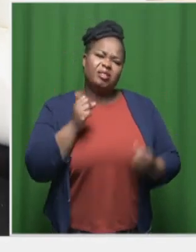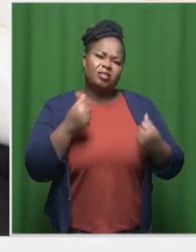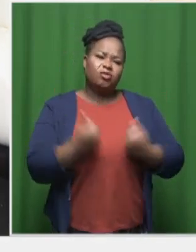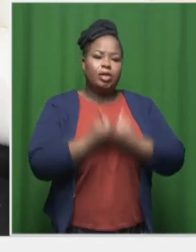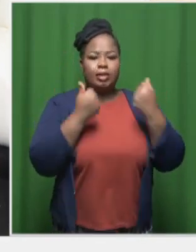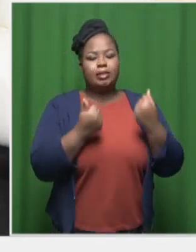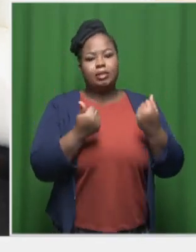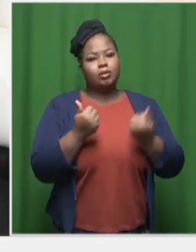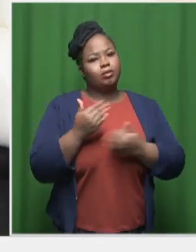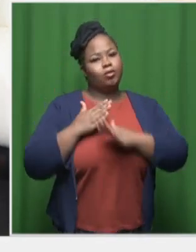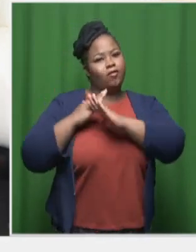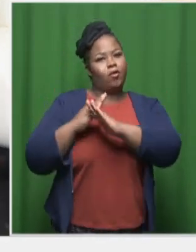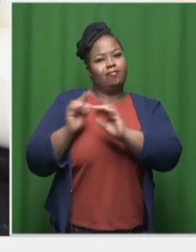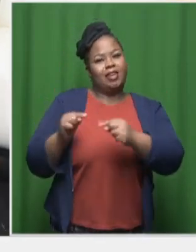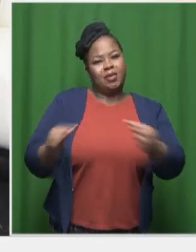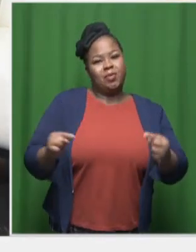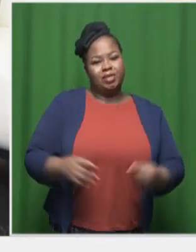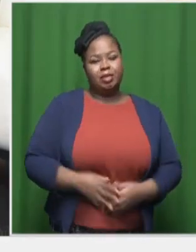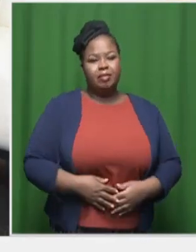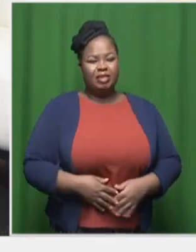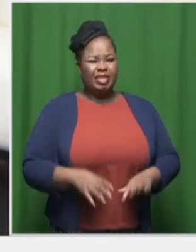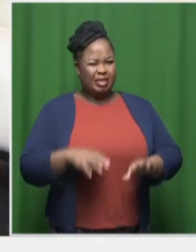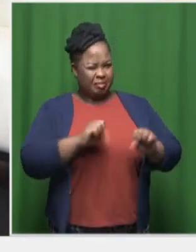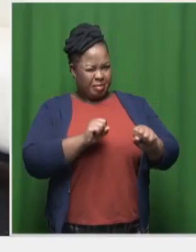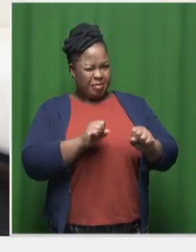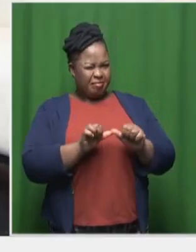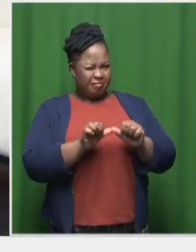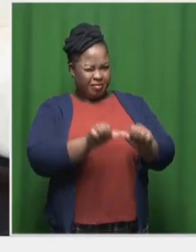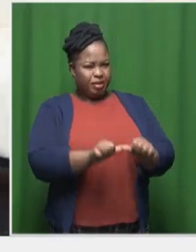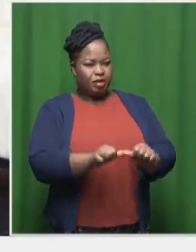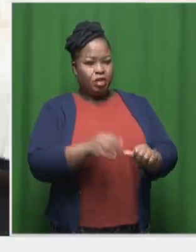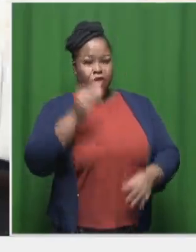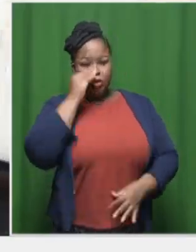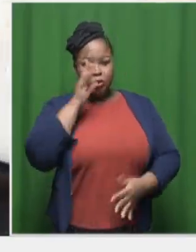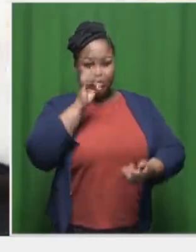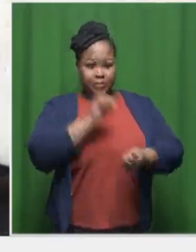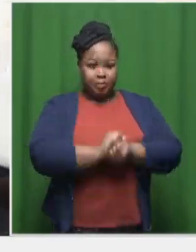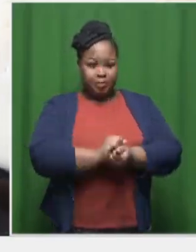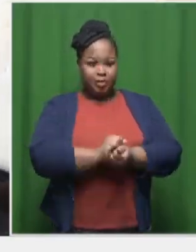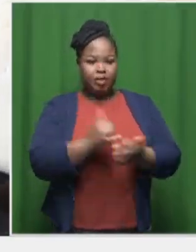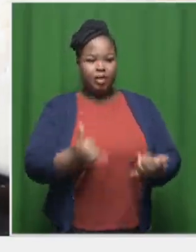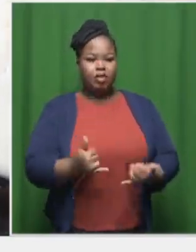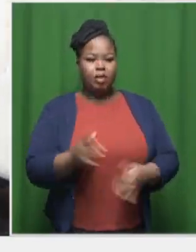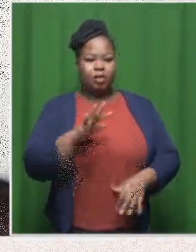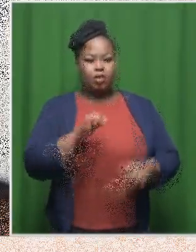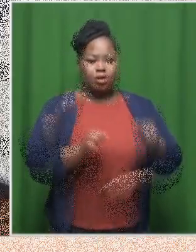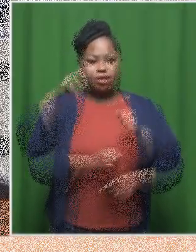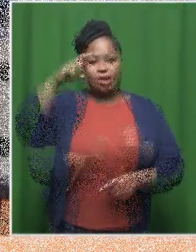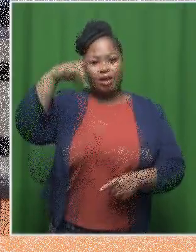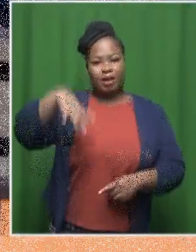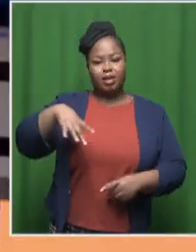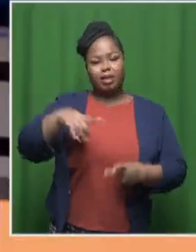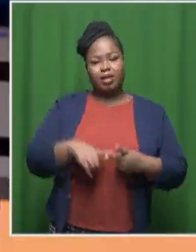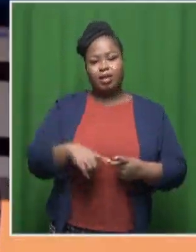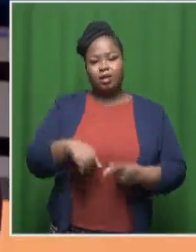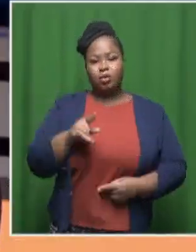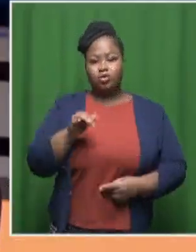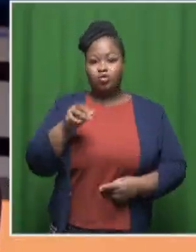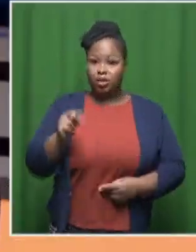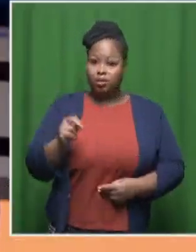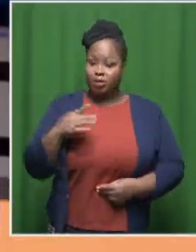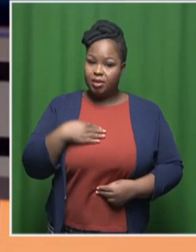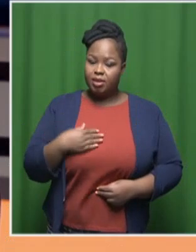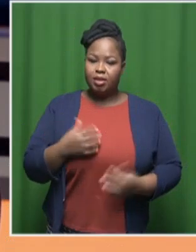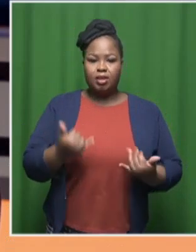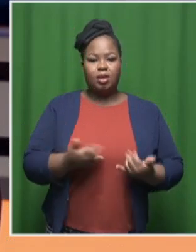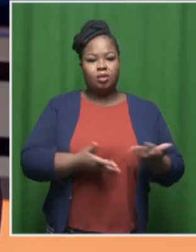Mr. Mxakwe, just to stay put for a little while. Just want to get the headlines in, and then we'll wrap our conversation. But coming back to our conversation